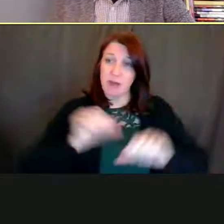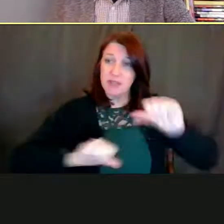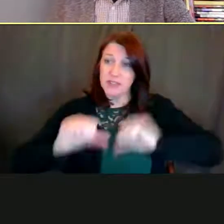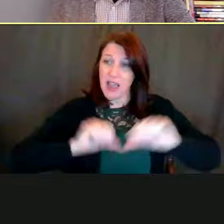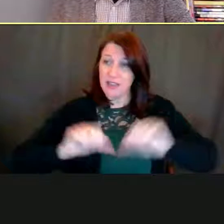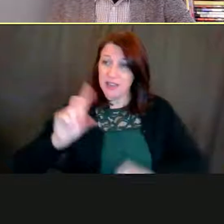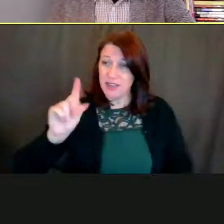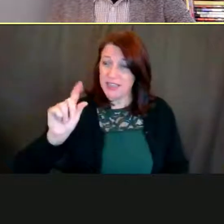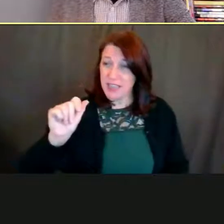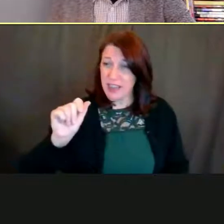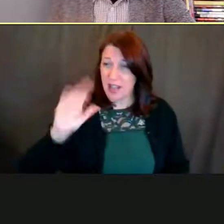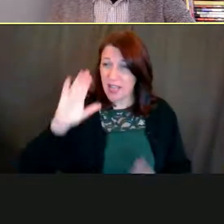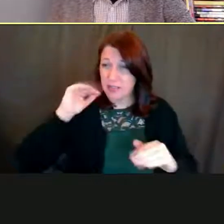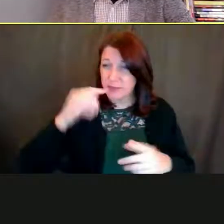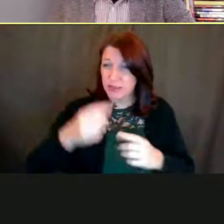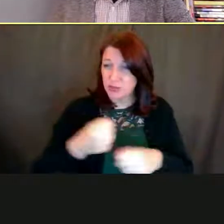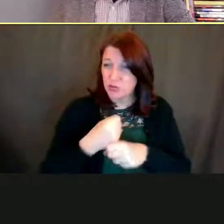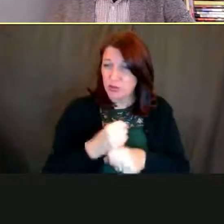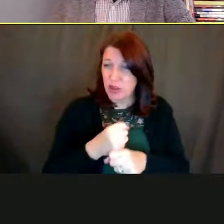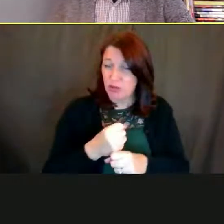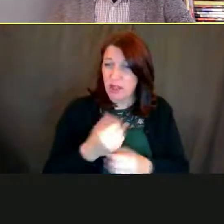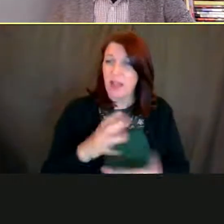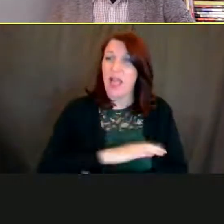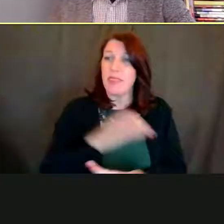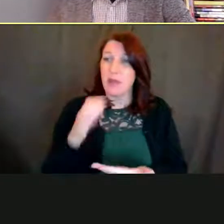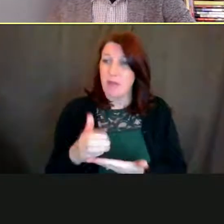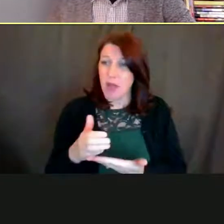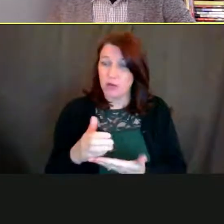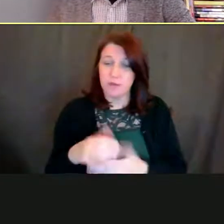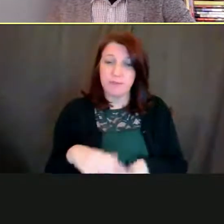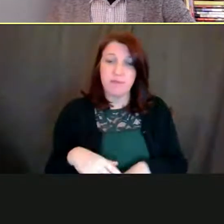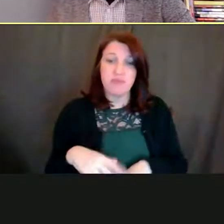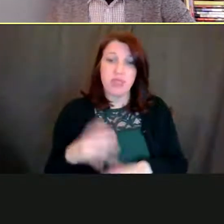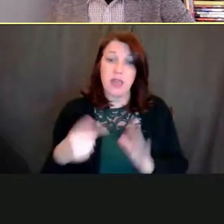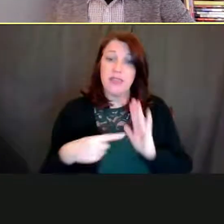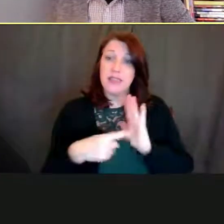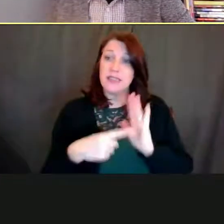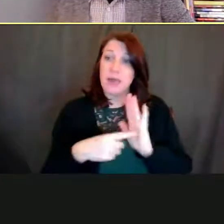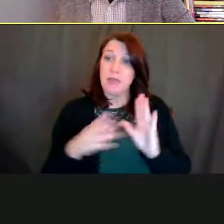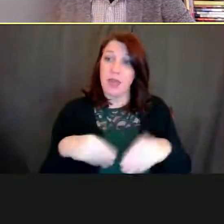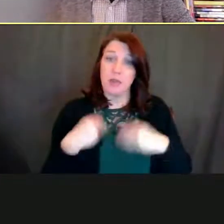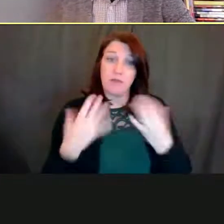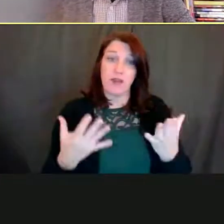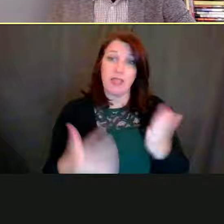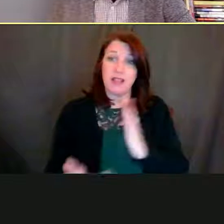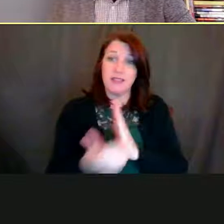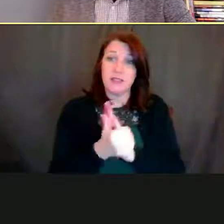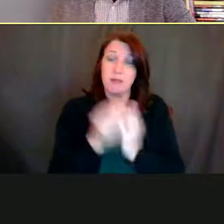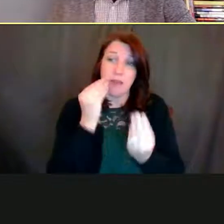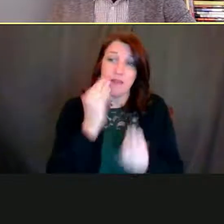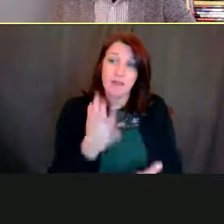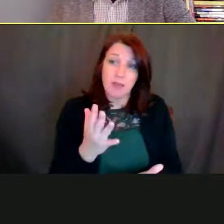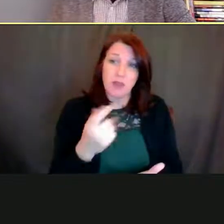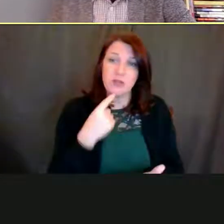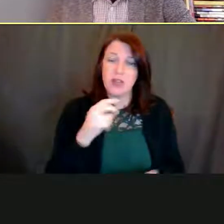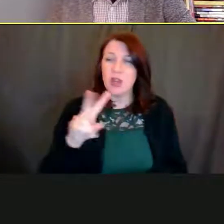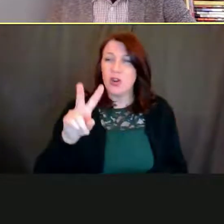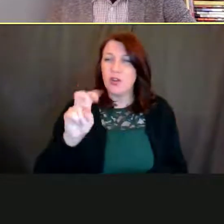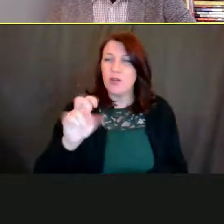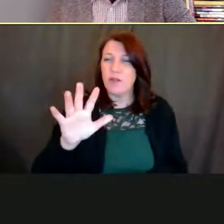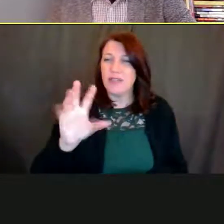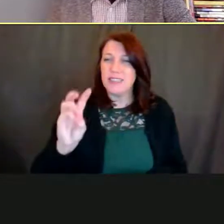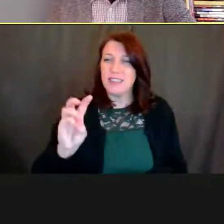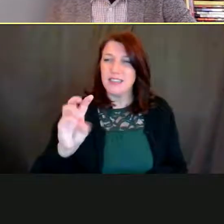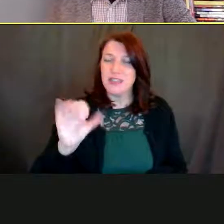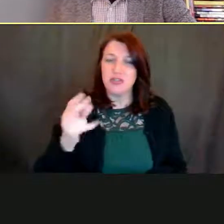be expected to be generated and the amount. And the example that we actually provided in the supplemental information itself is 256